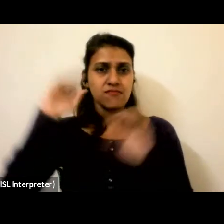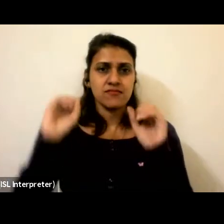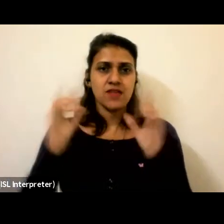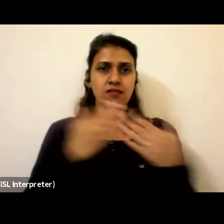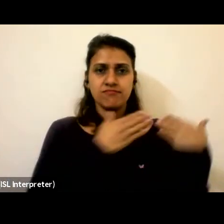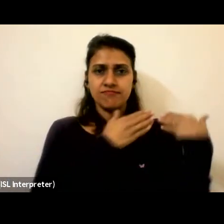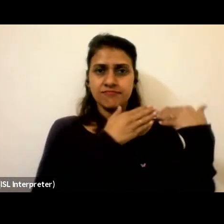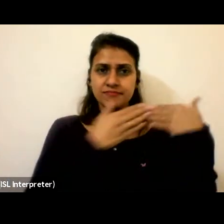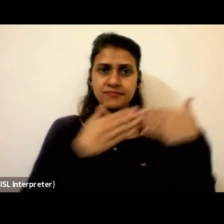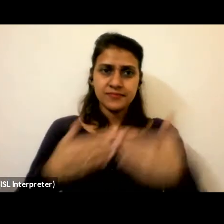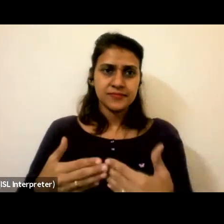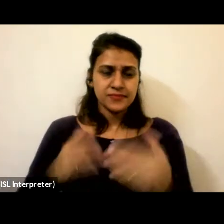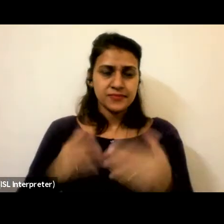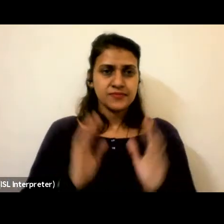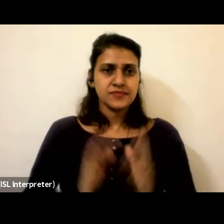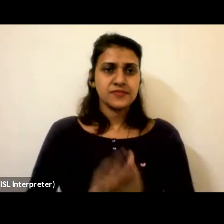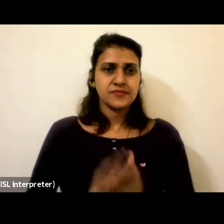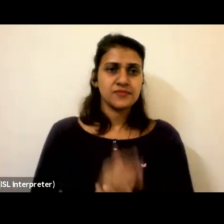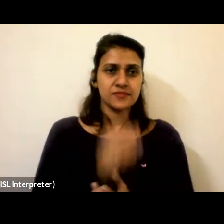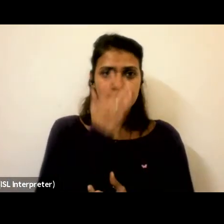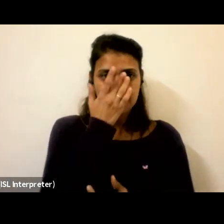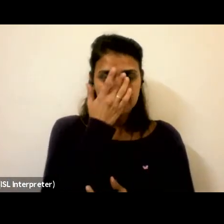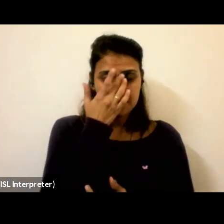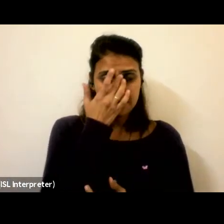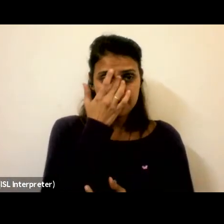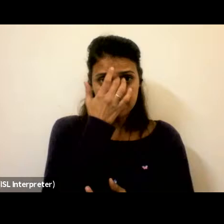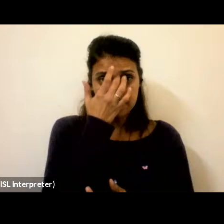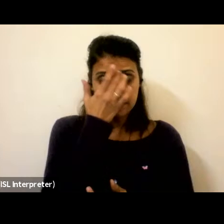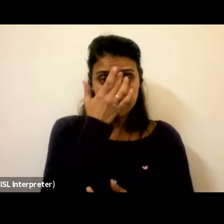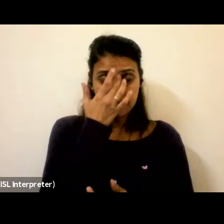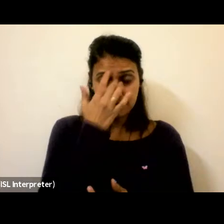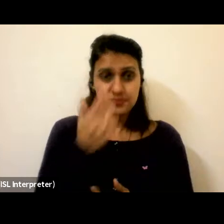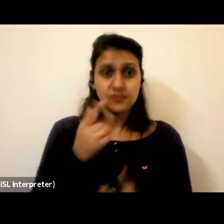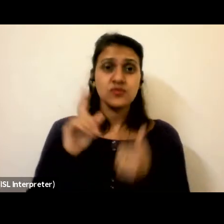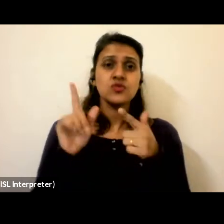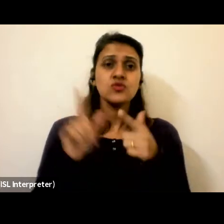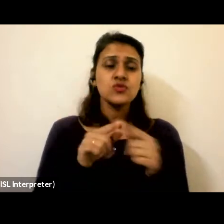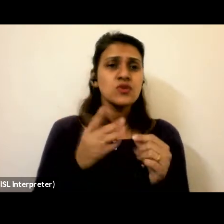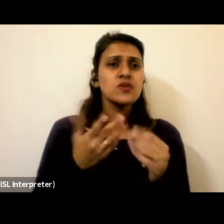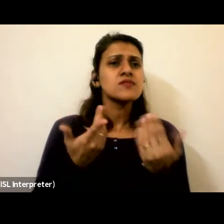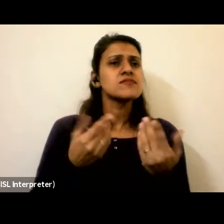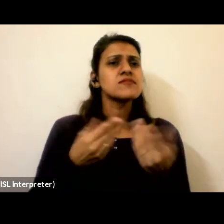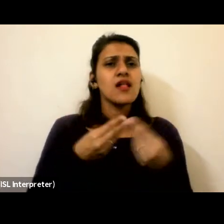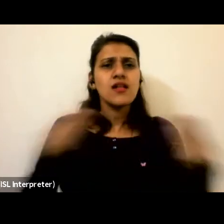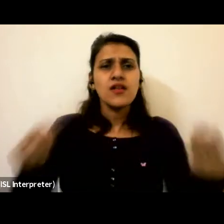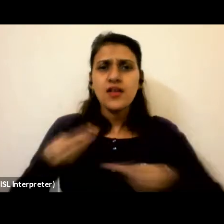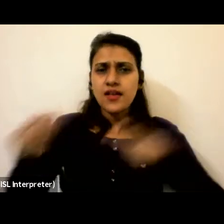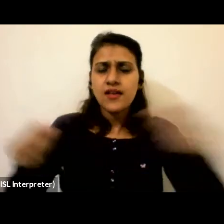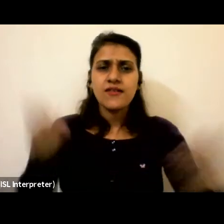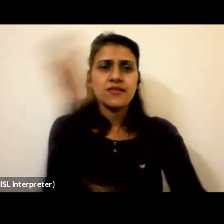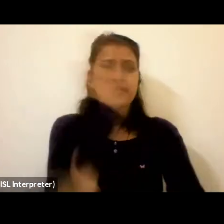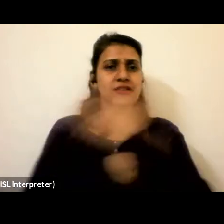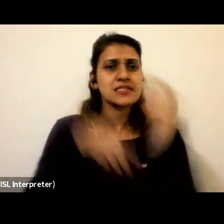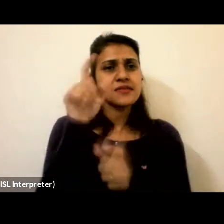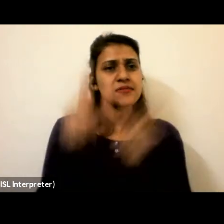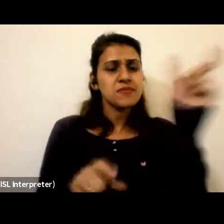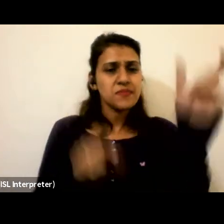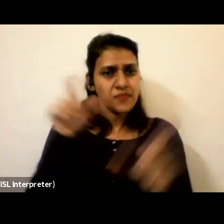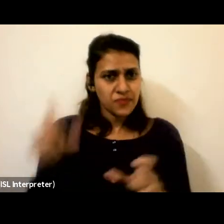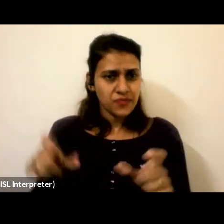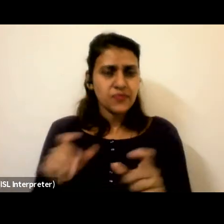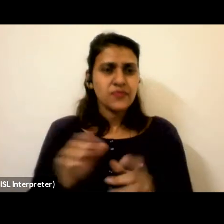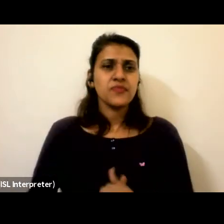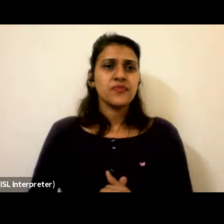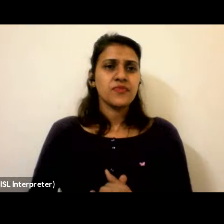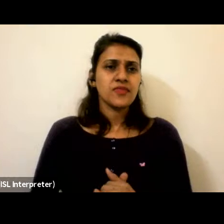The situation for employment of disabled persons was rather dismal. 1